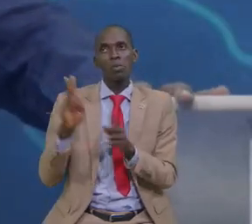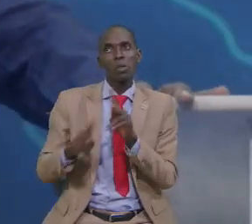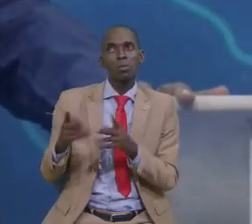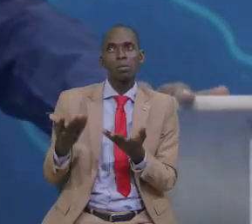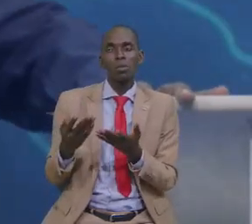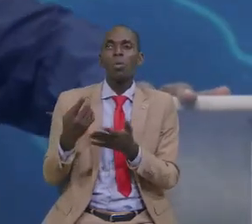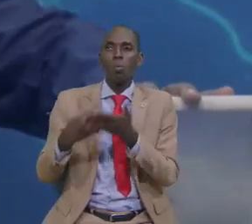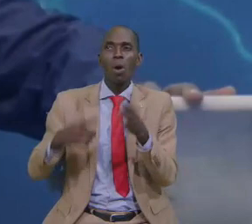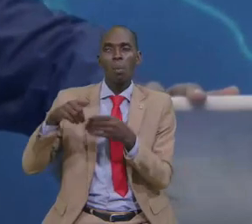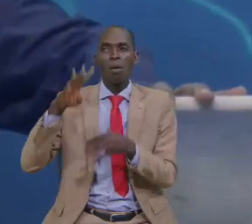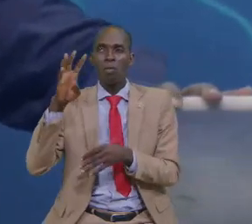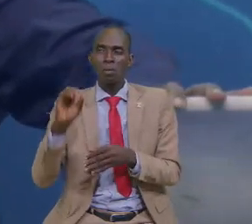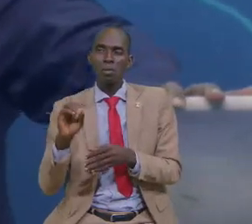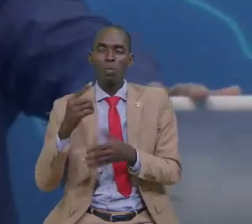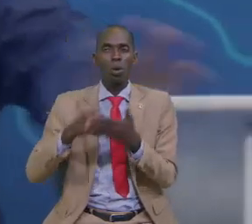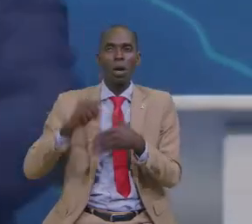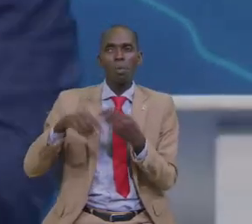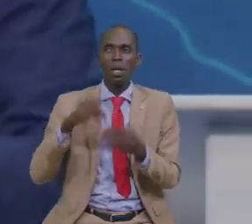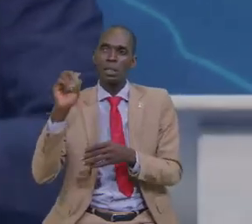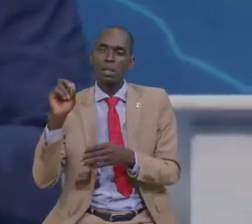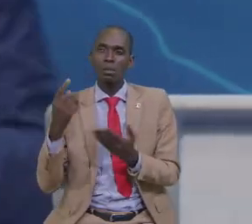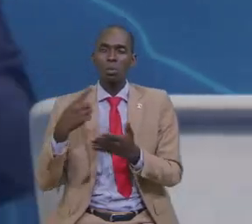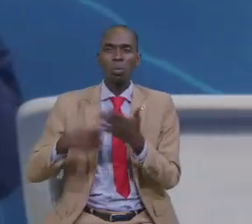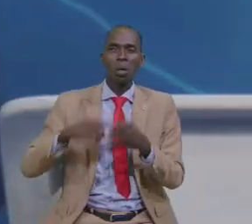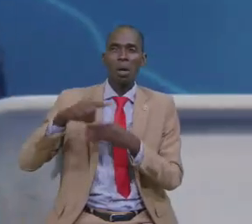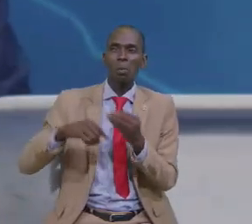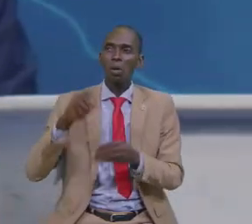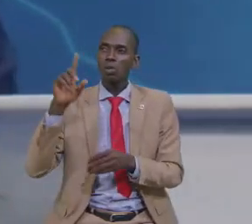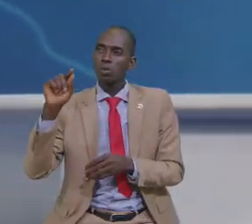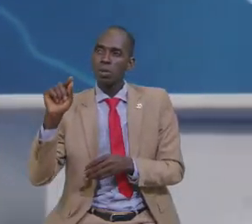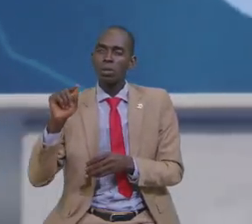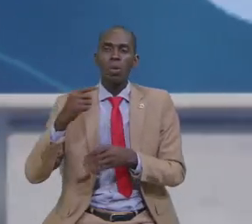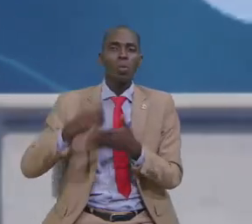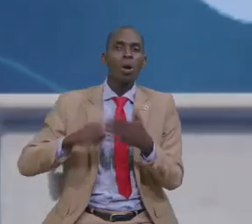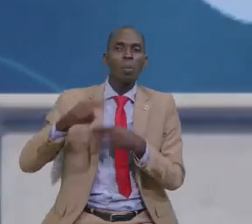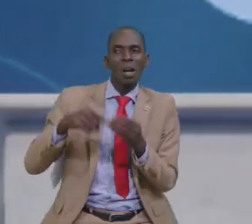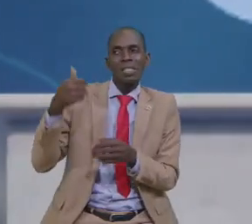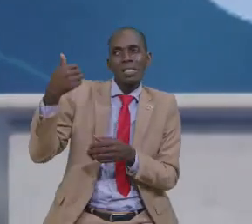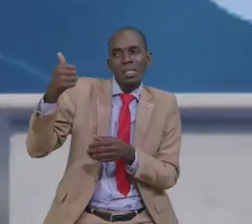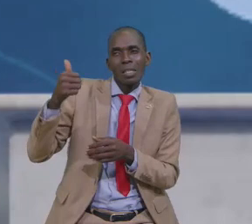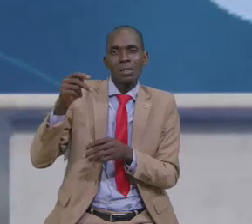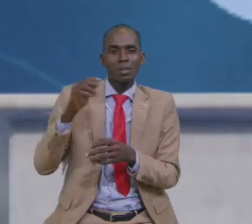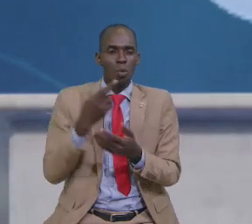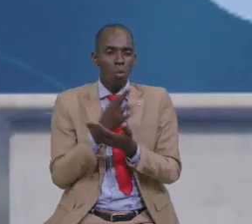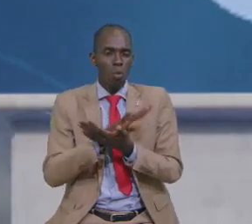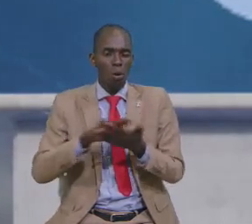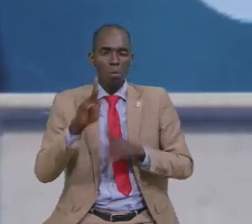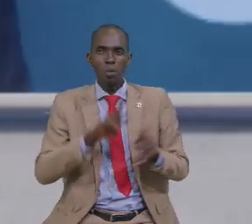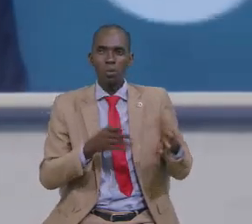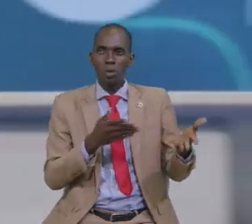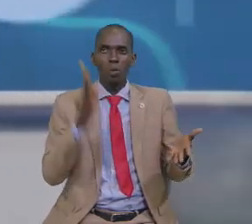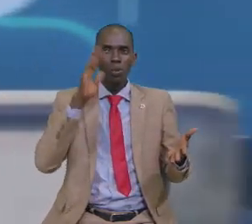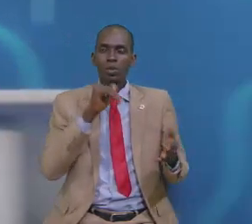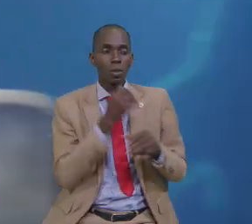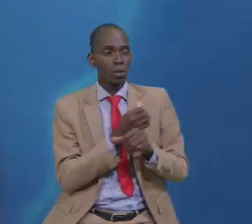righteous people 20 righteous people if you find 10 there well you know spare them about